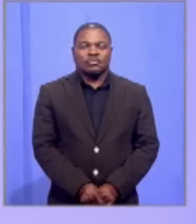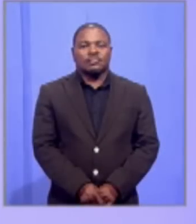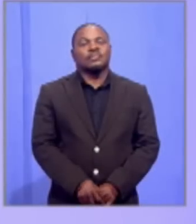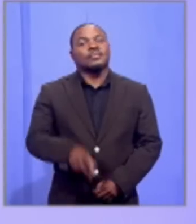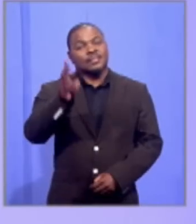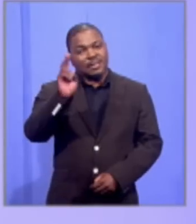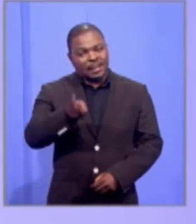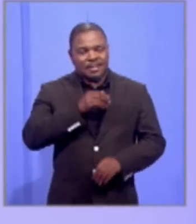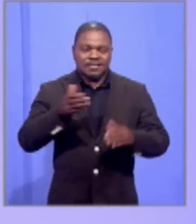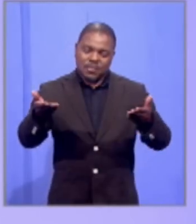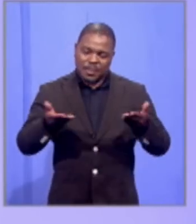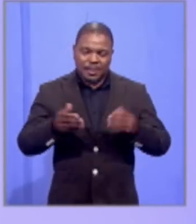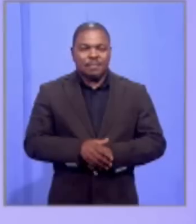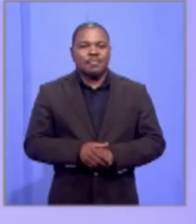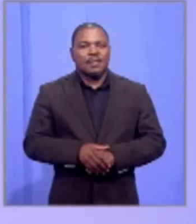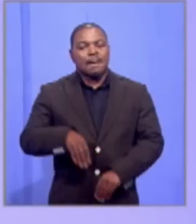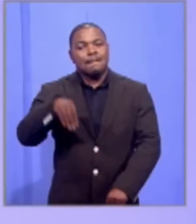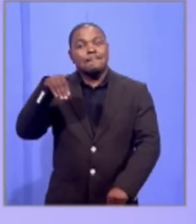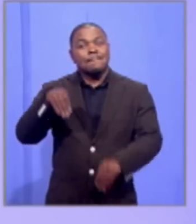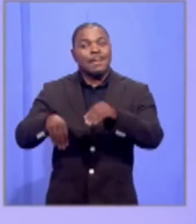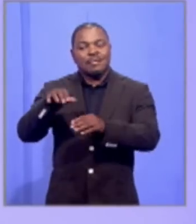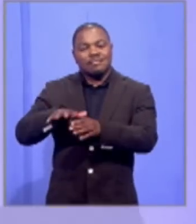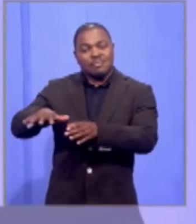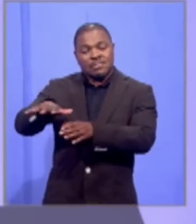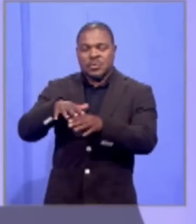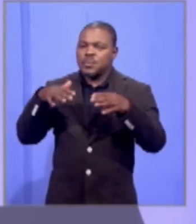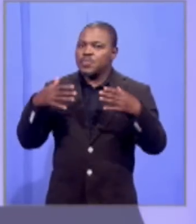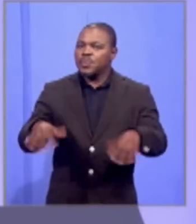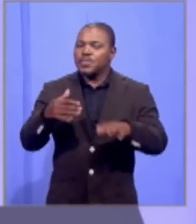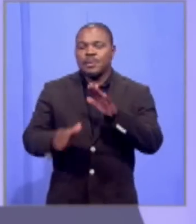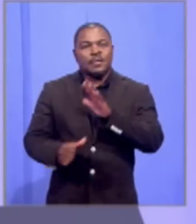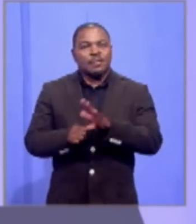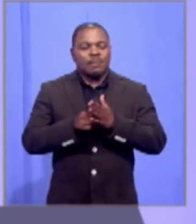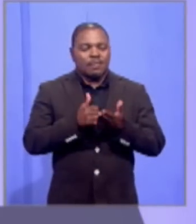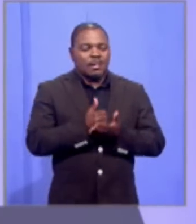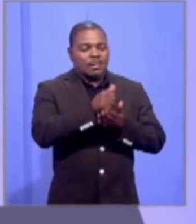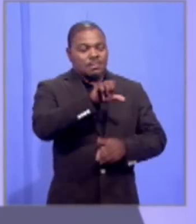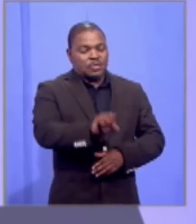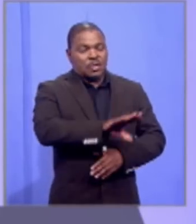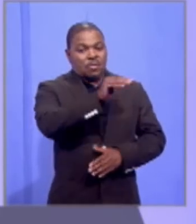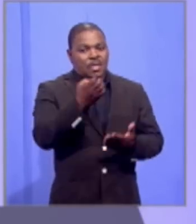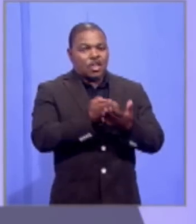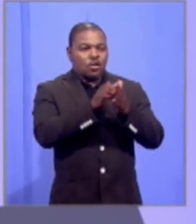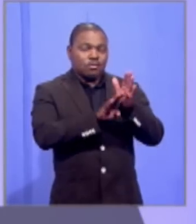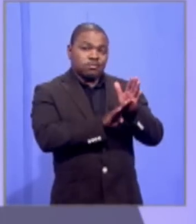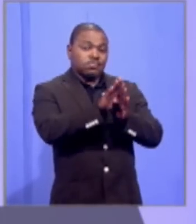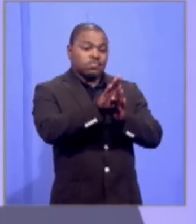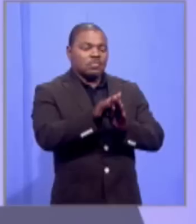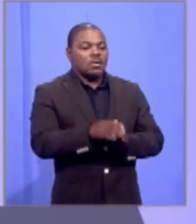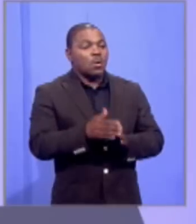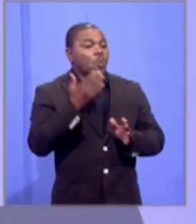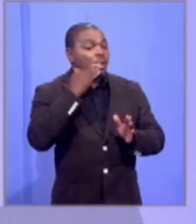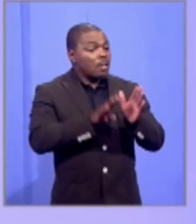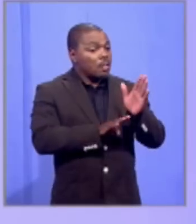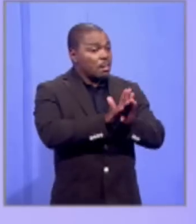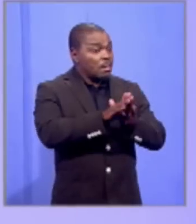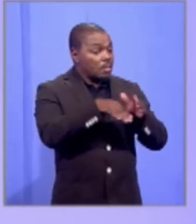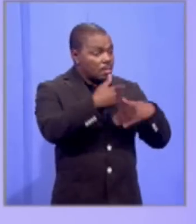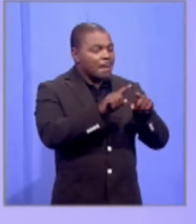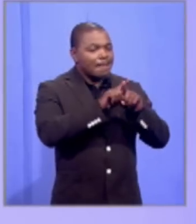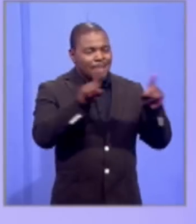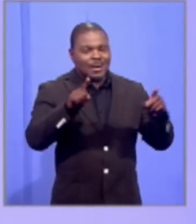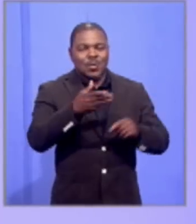Aga re sa bušare le amogela lekala la moepo le kgatha tema e bohlokwa kgodišong ya ikonomi ya naga gomme ge seo se direga basadi ba sa